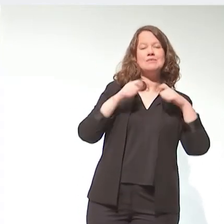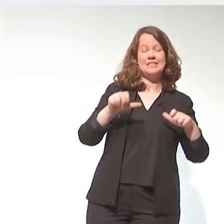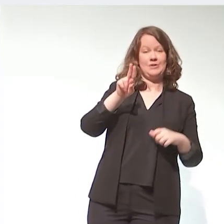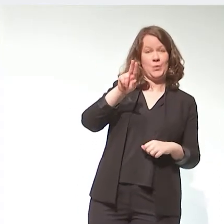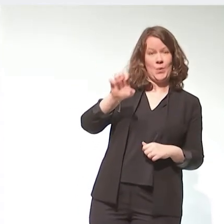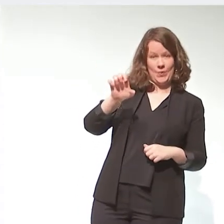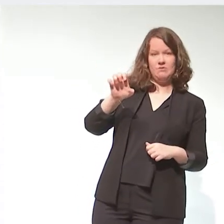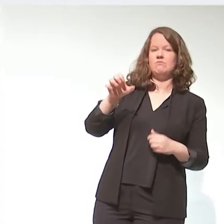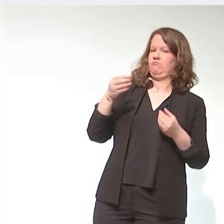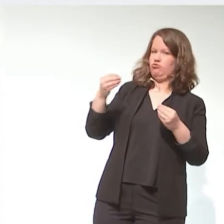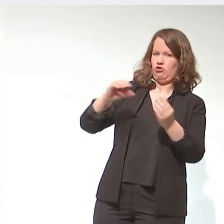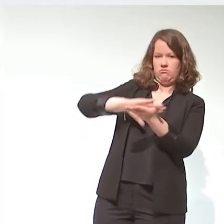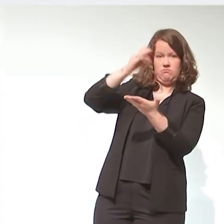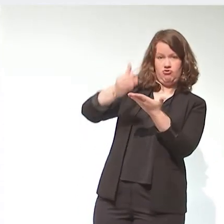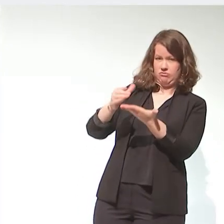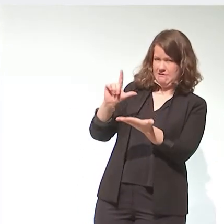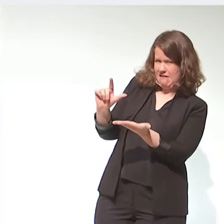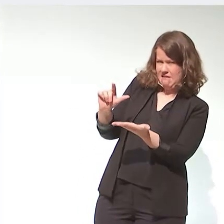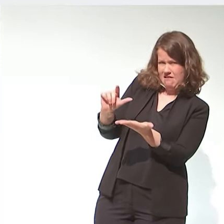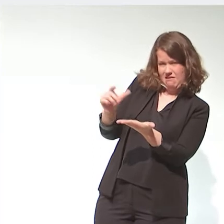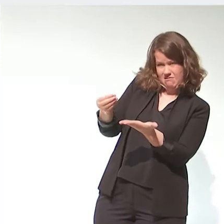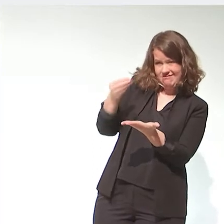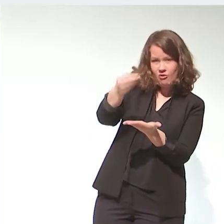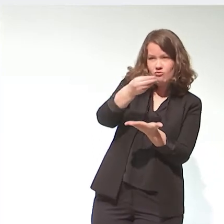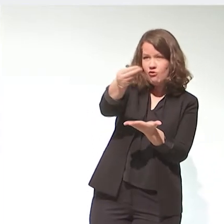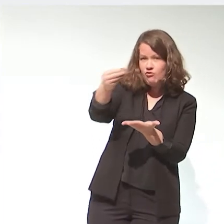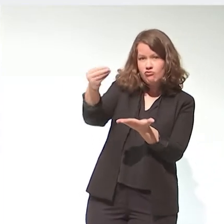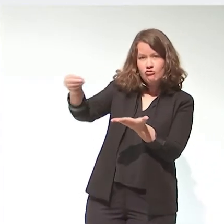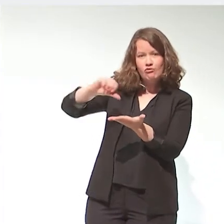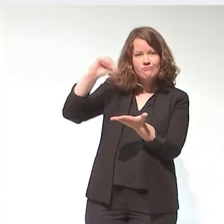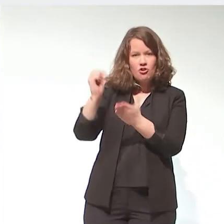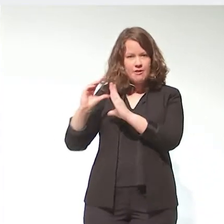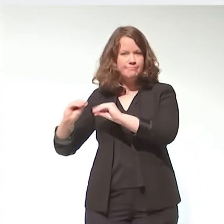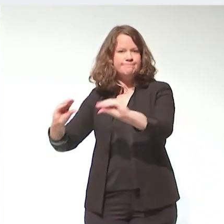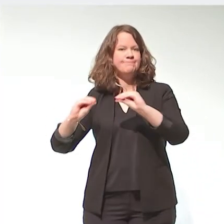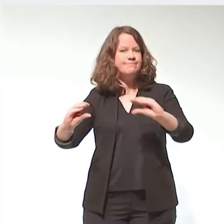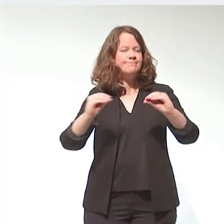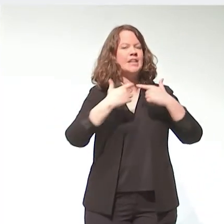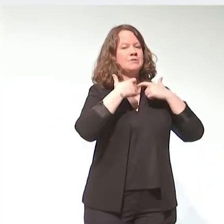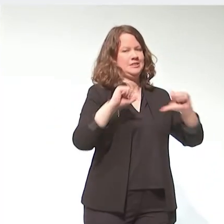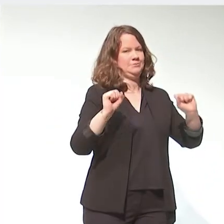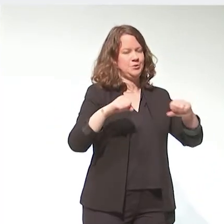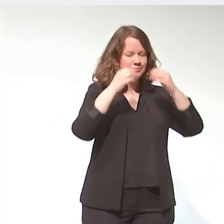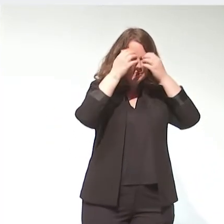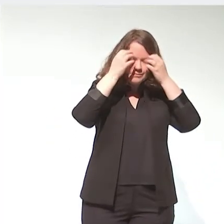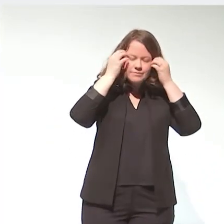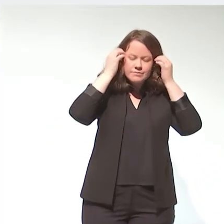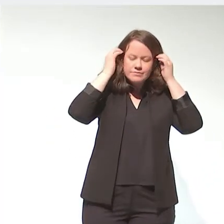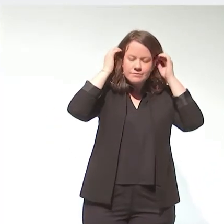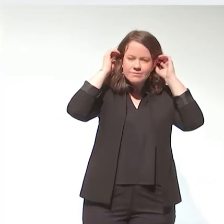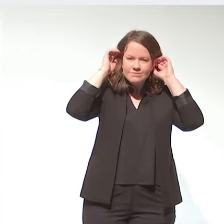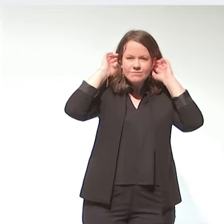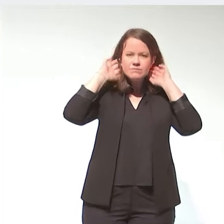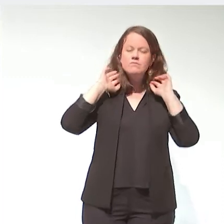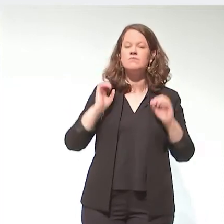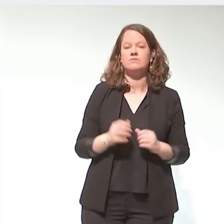So Accessible EU is going to bring us, and we're very happy about it,